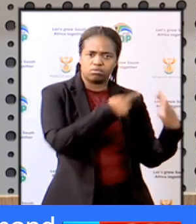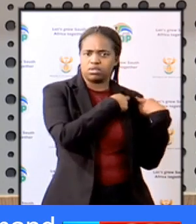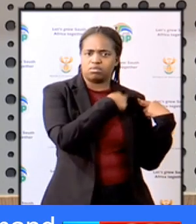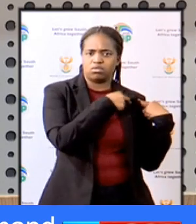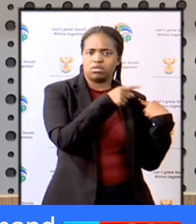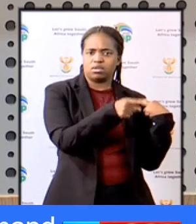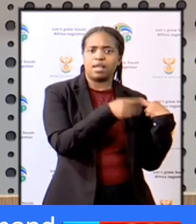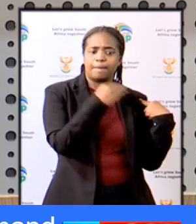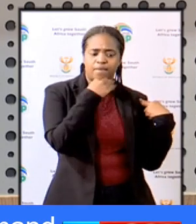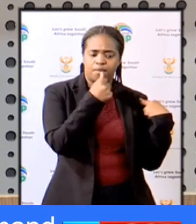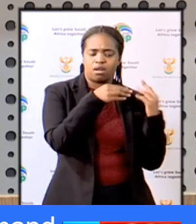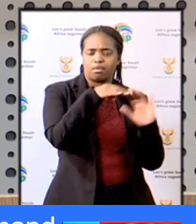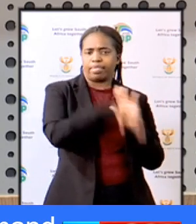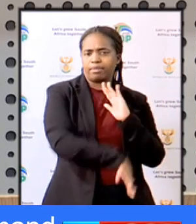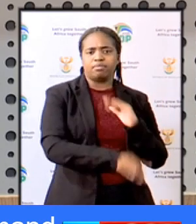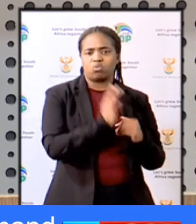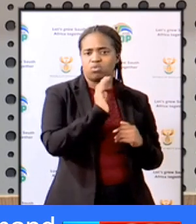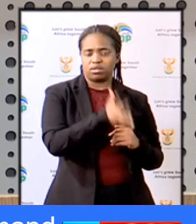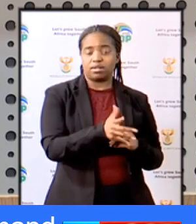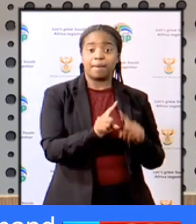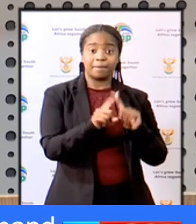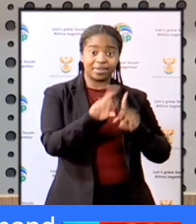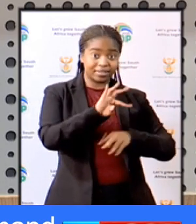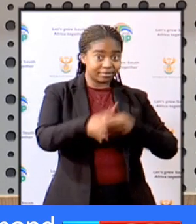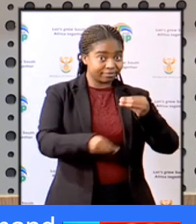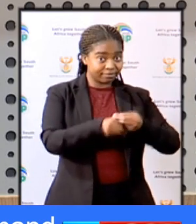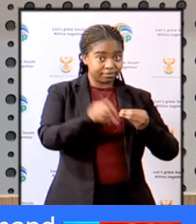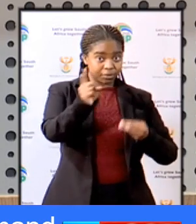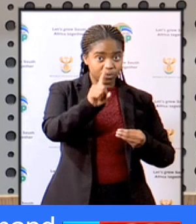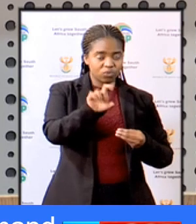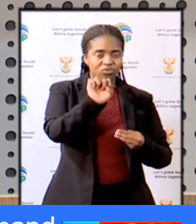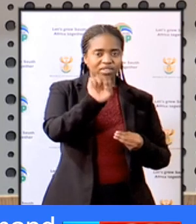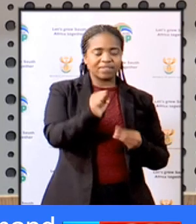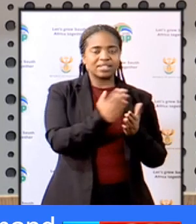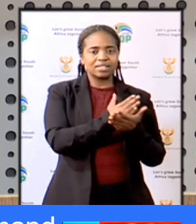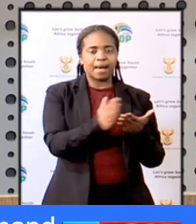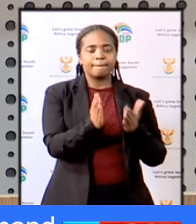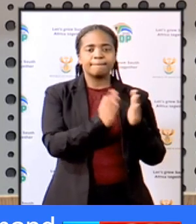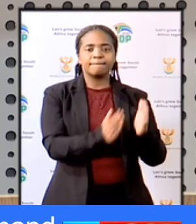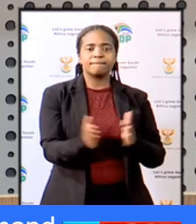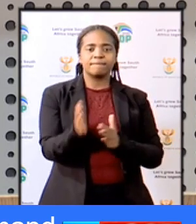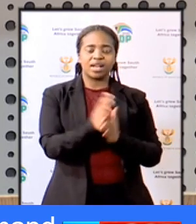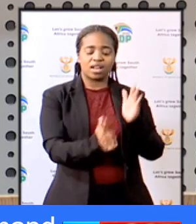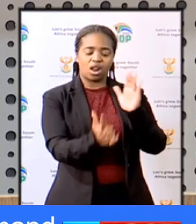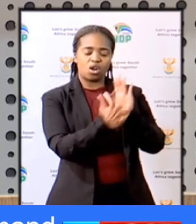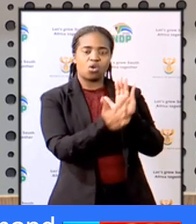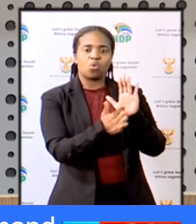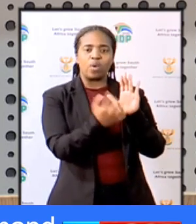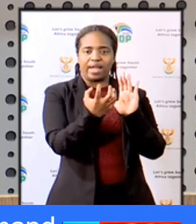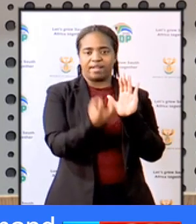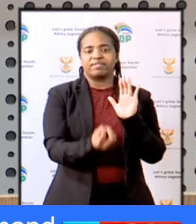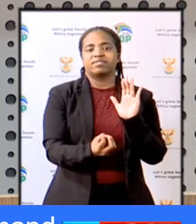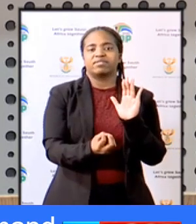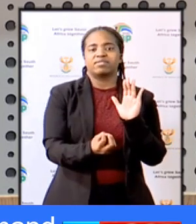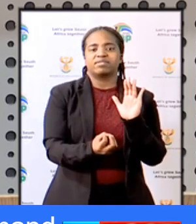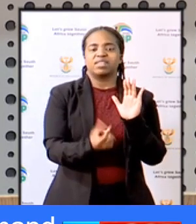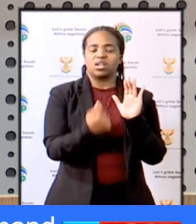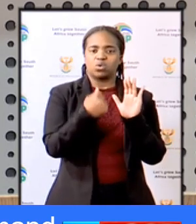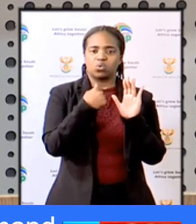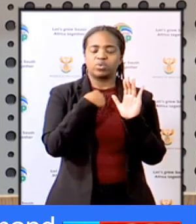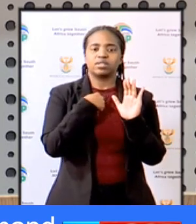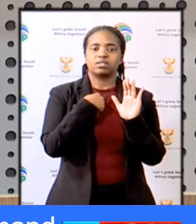to lose that money. But in addition to that, there are remedies available in the law, and we have in fact beefed